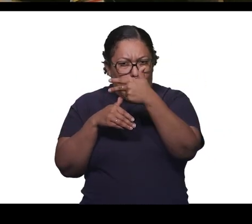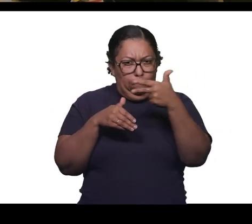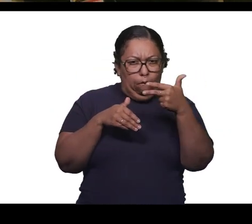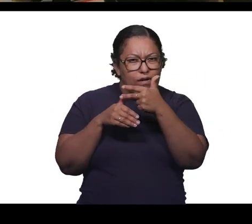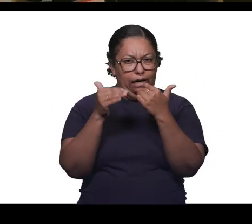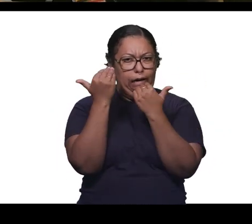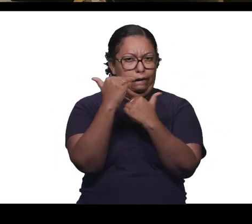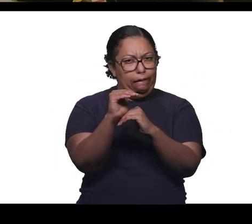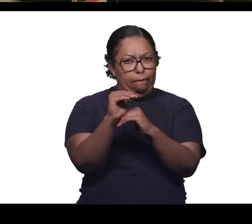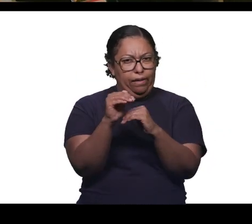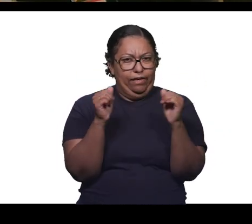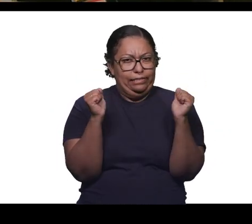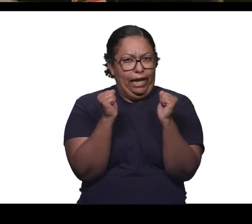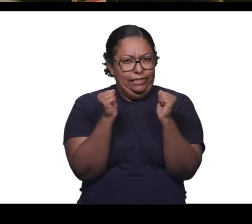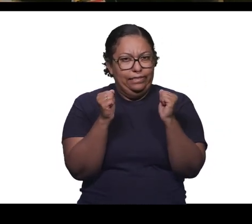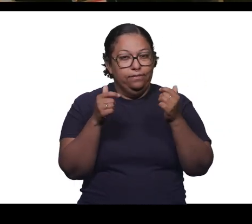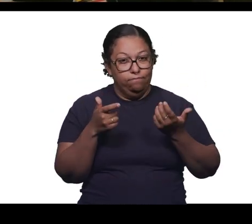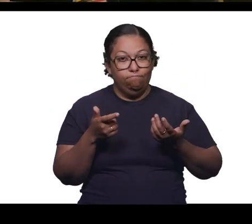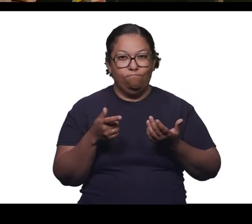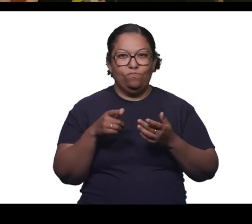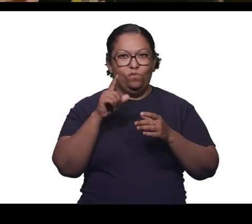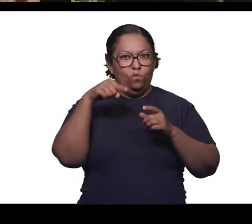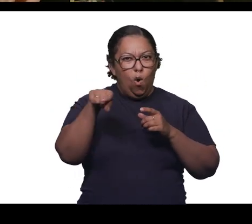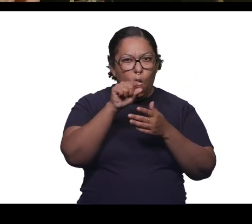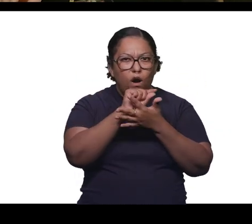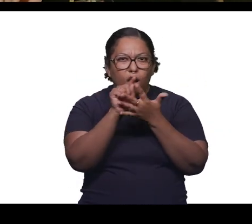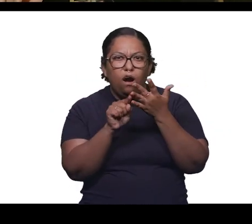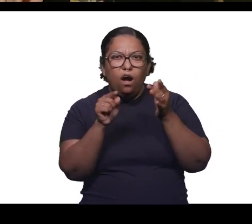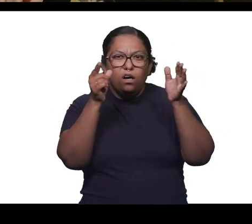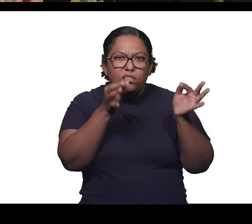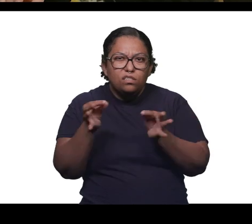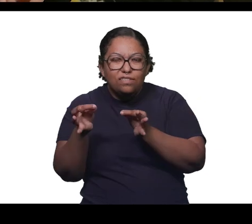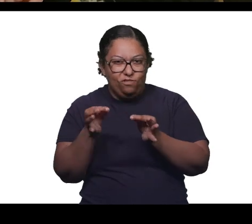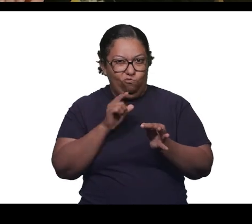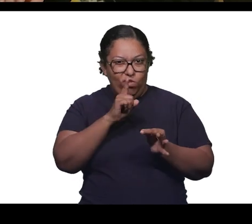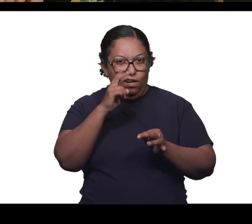So just those decisions that are being made, it's really fun to talk about that with kids.